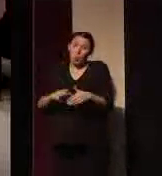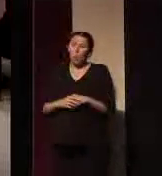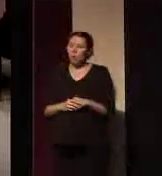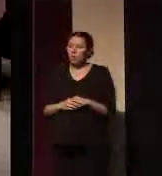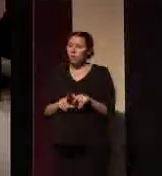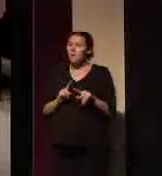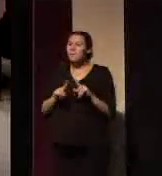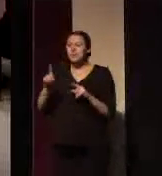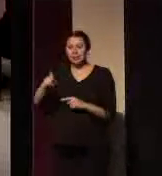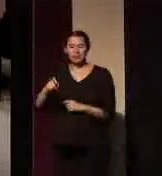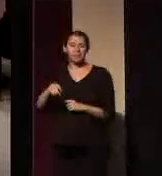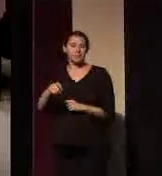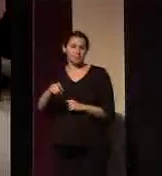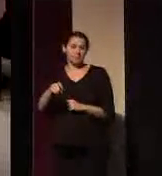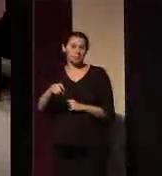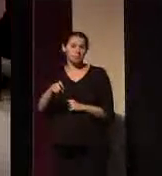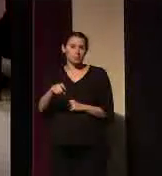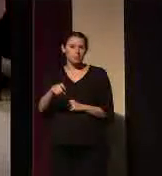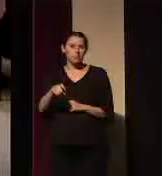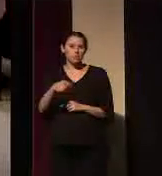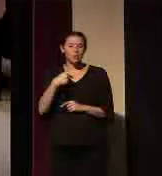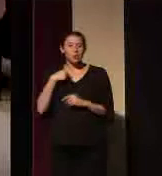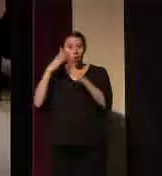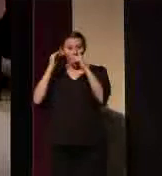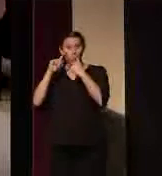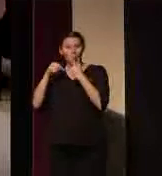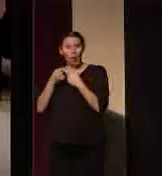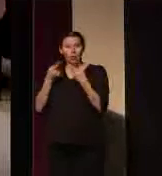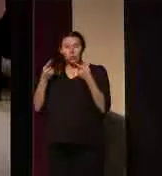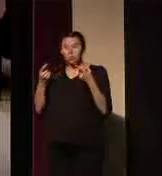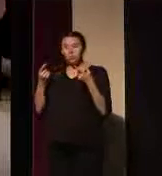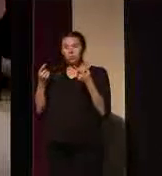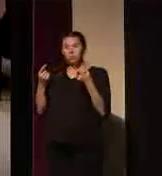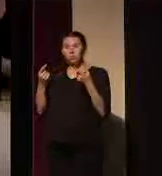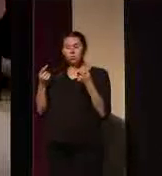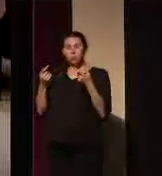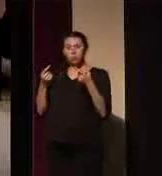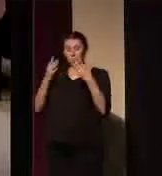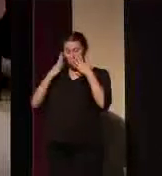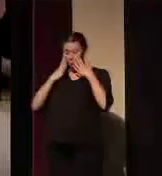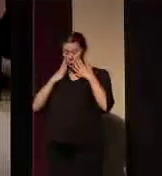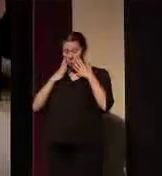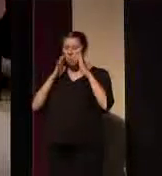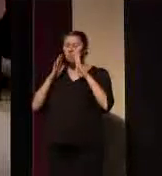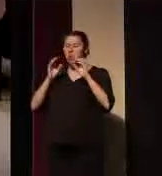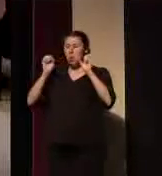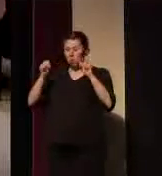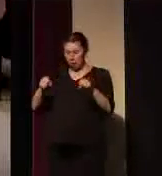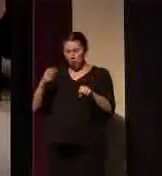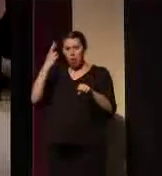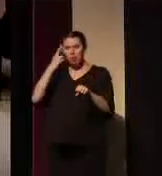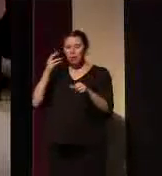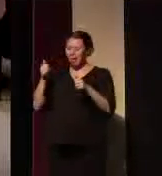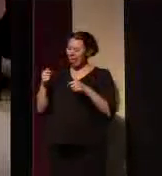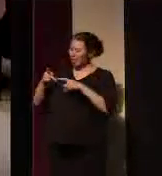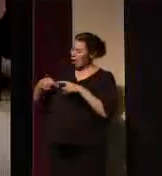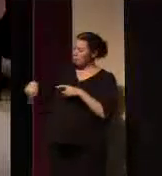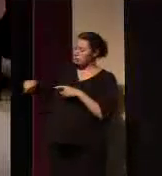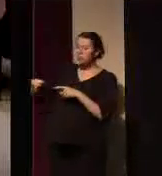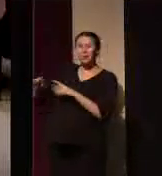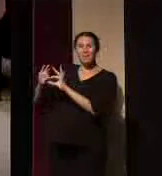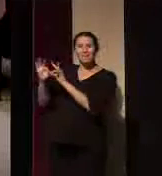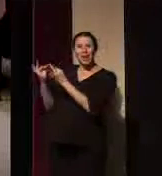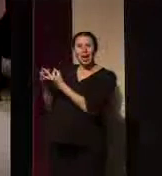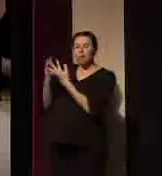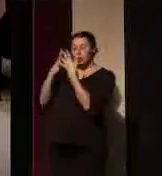happen. And I'm just hoping that when it does, we can all be reasonable and allow this family to mourn just like you would about the